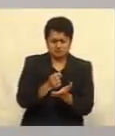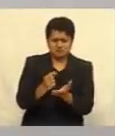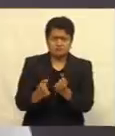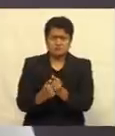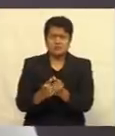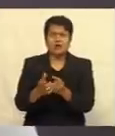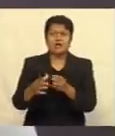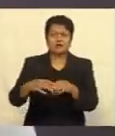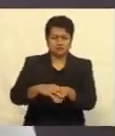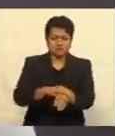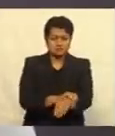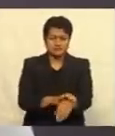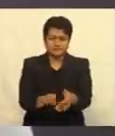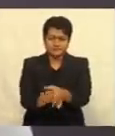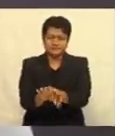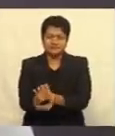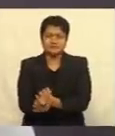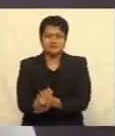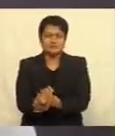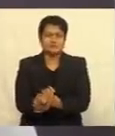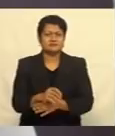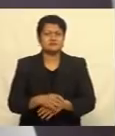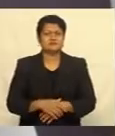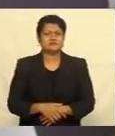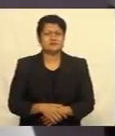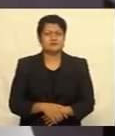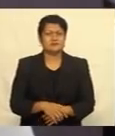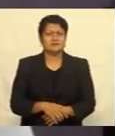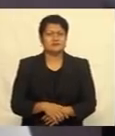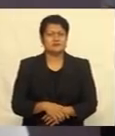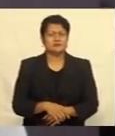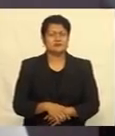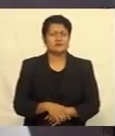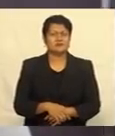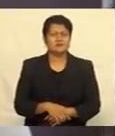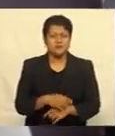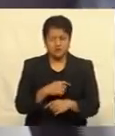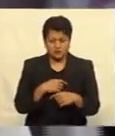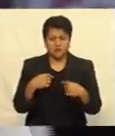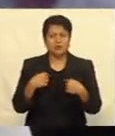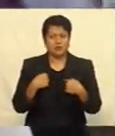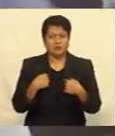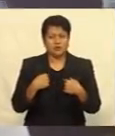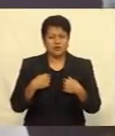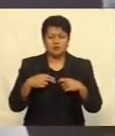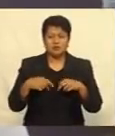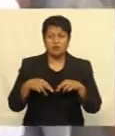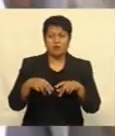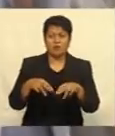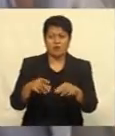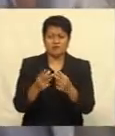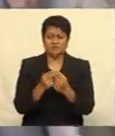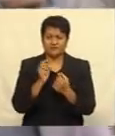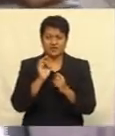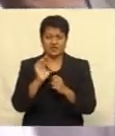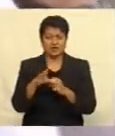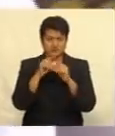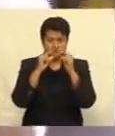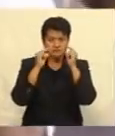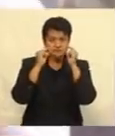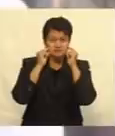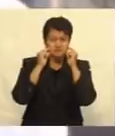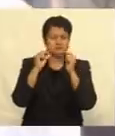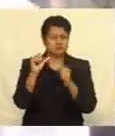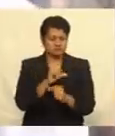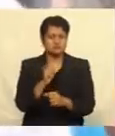gloves. Well, it's growing, but I don't think it's really where it should be because we still have people who are walking around in public without a mask on. While many Fijians